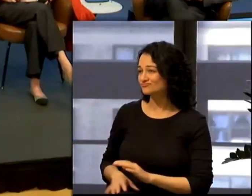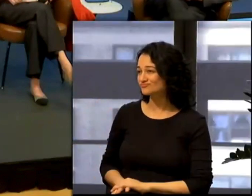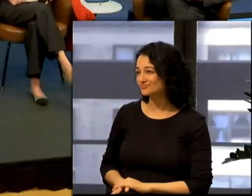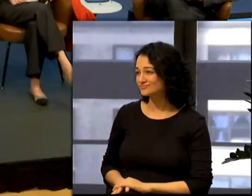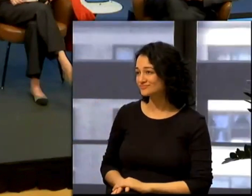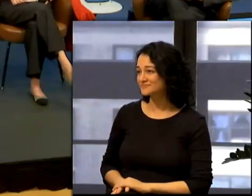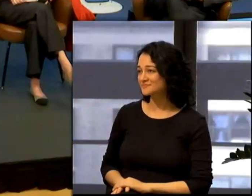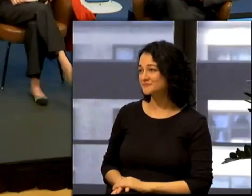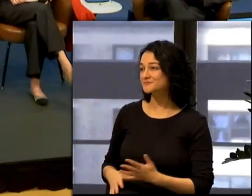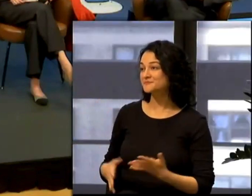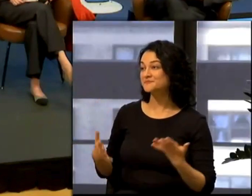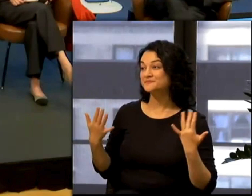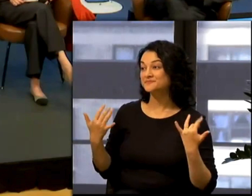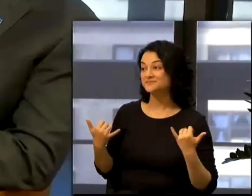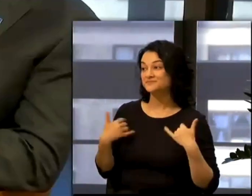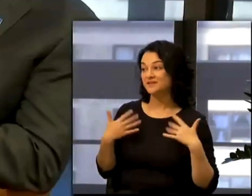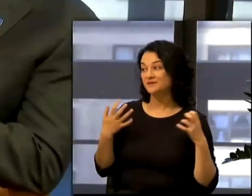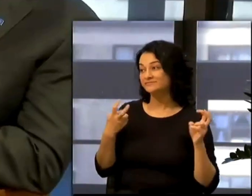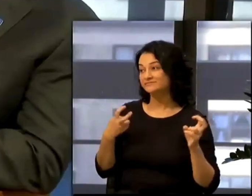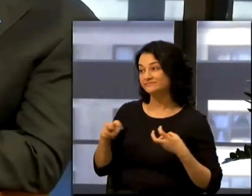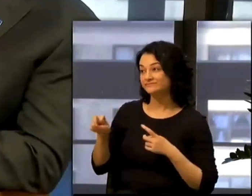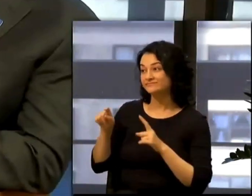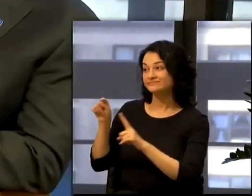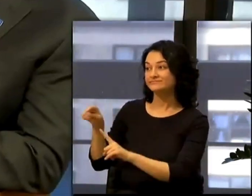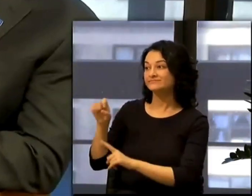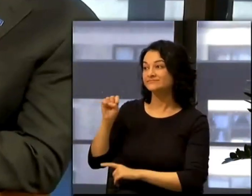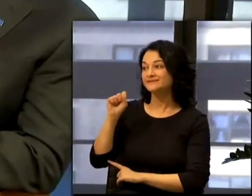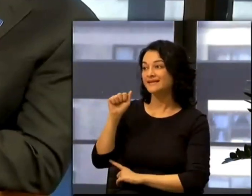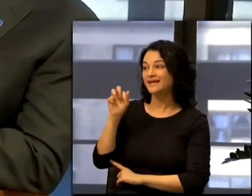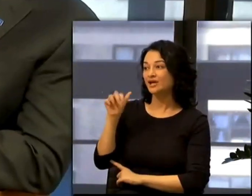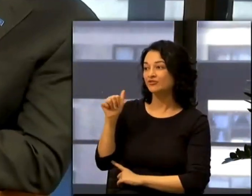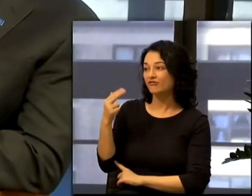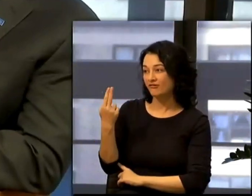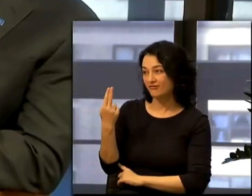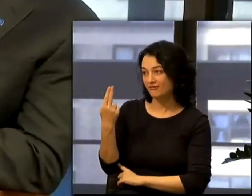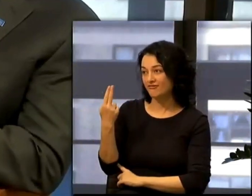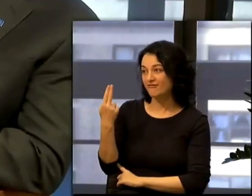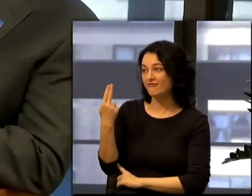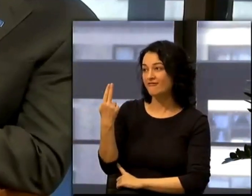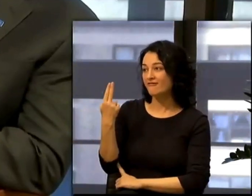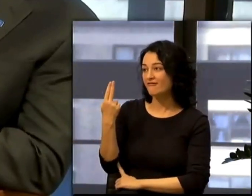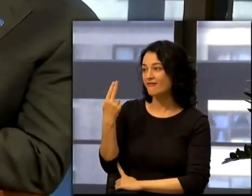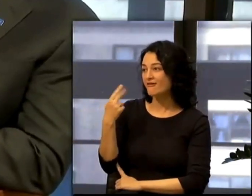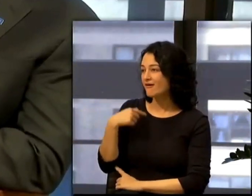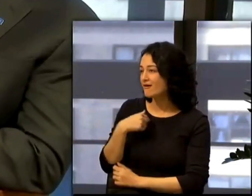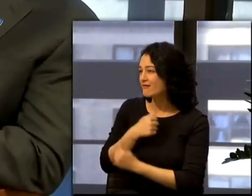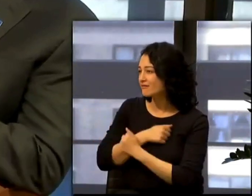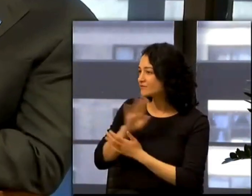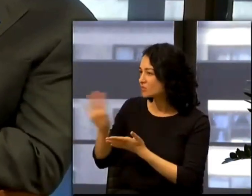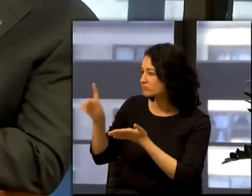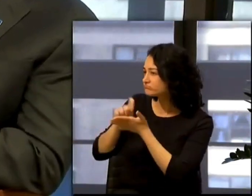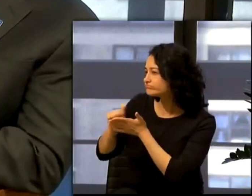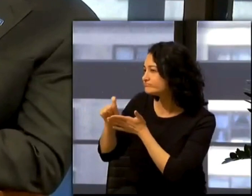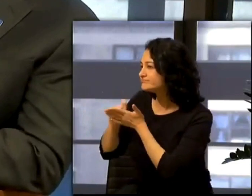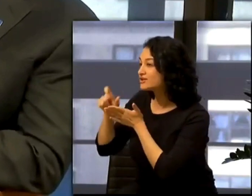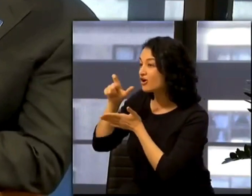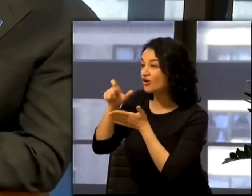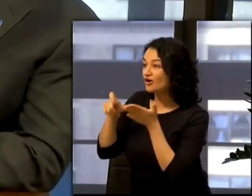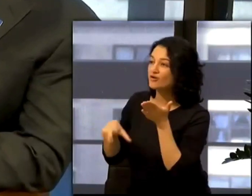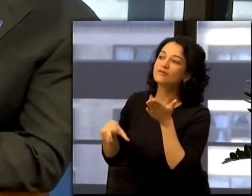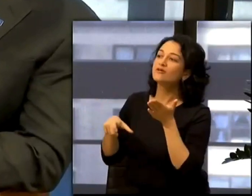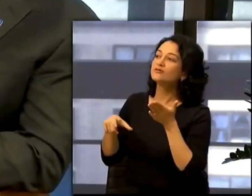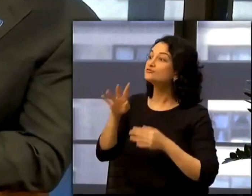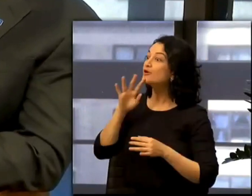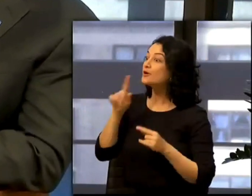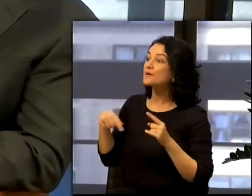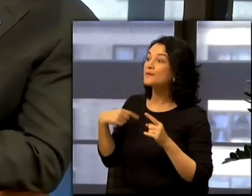now. I love how your article makes this really powerful theoretical statement